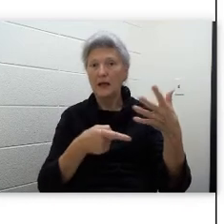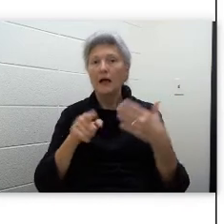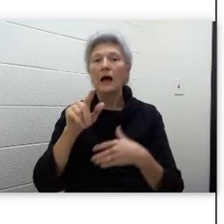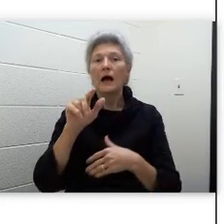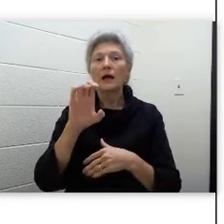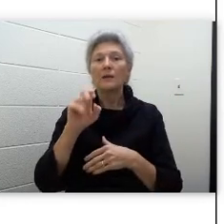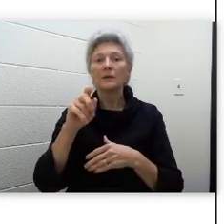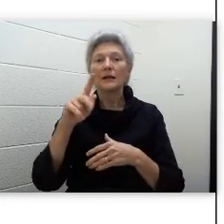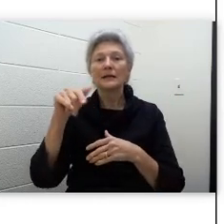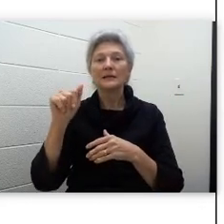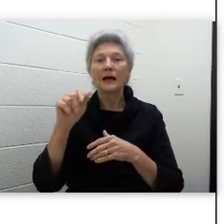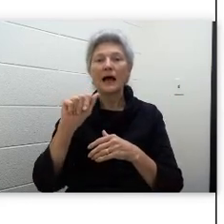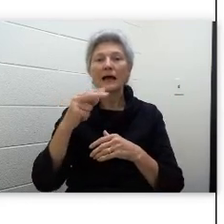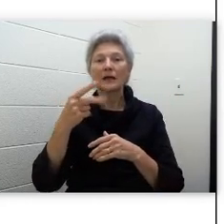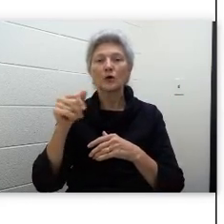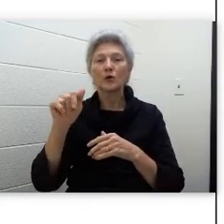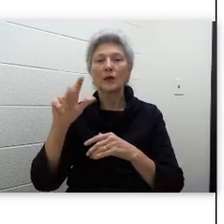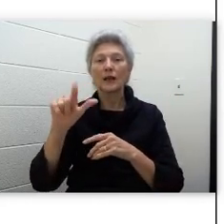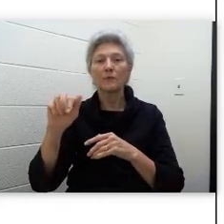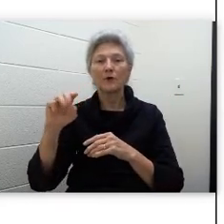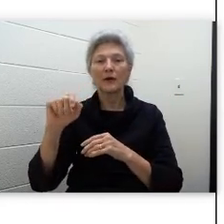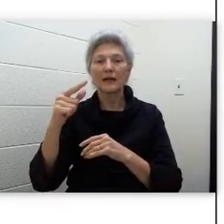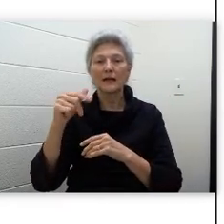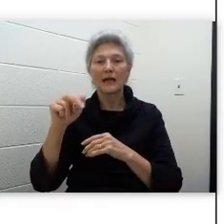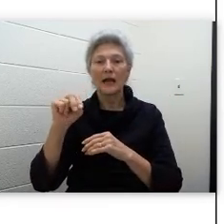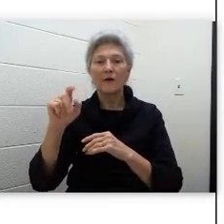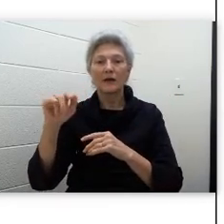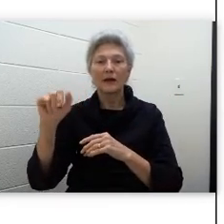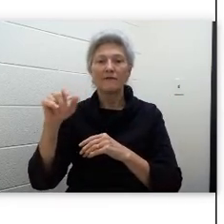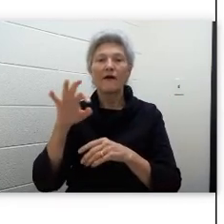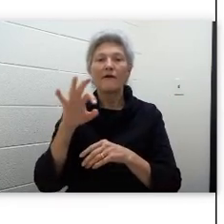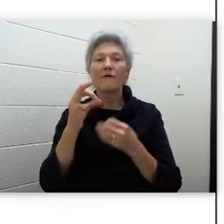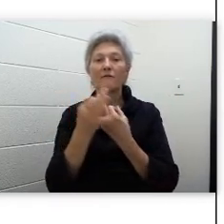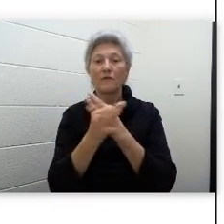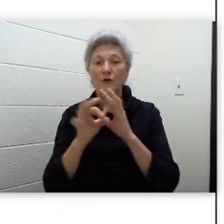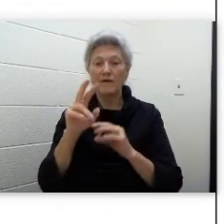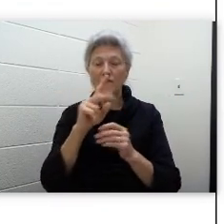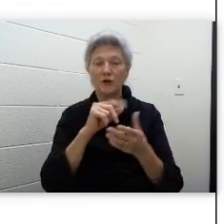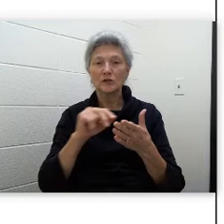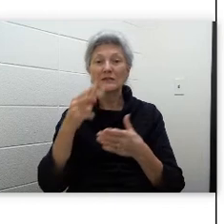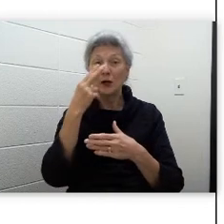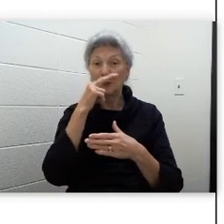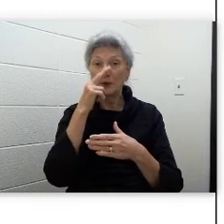limerick, narrative, free verse, humorous, and lyrical.